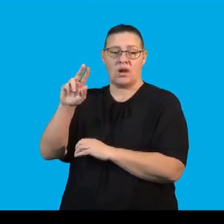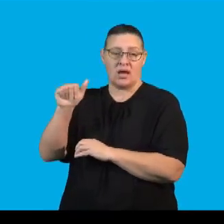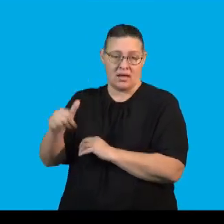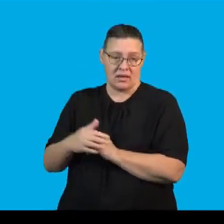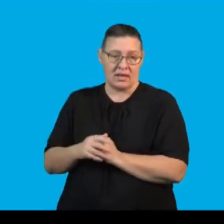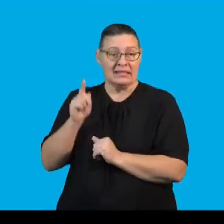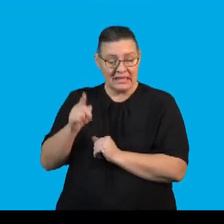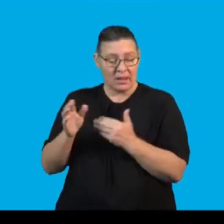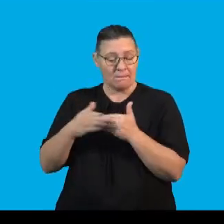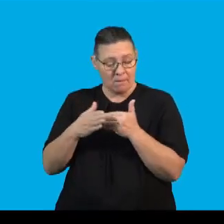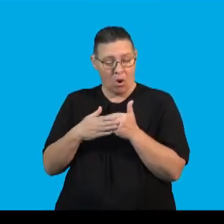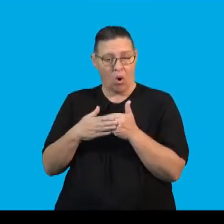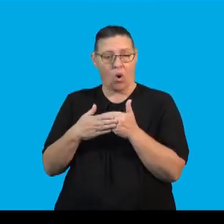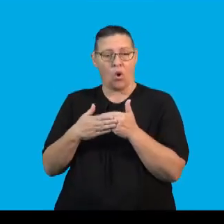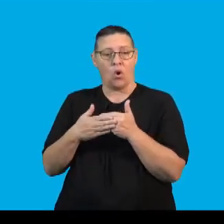which divides,